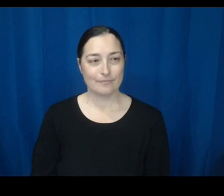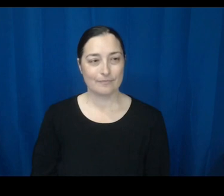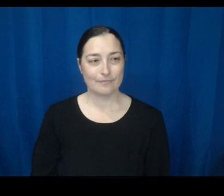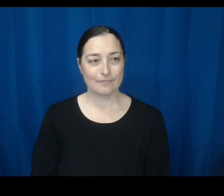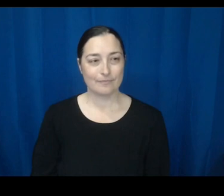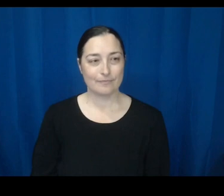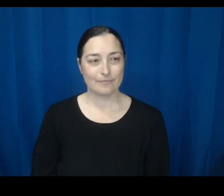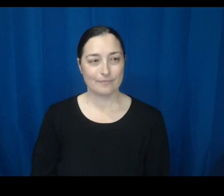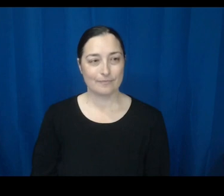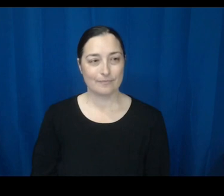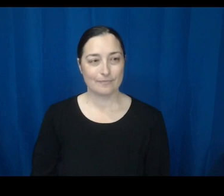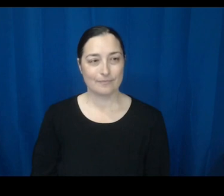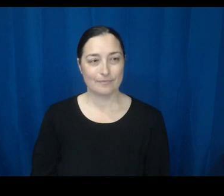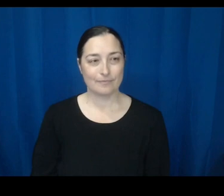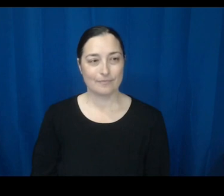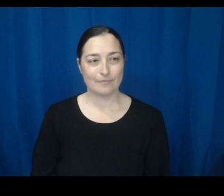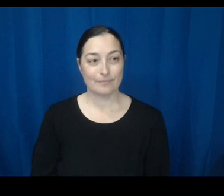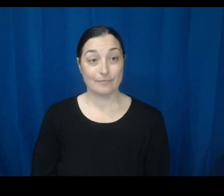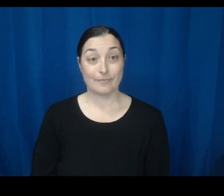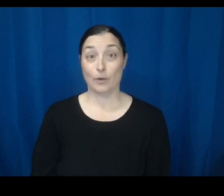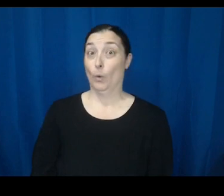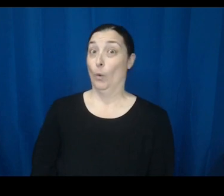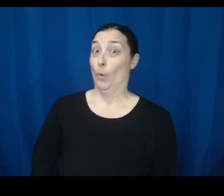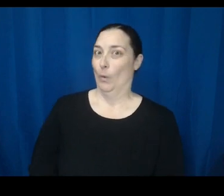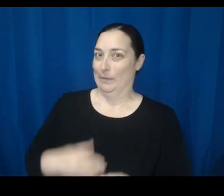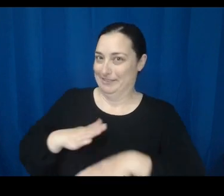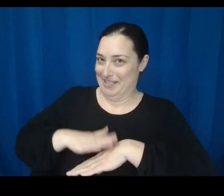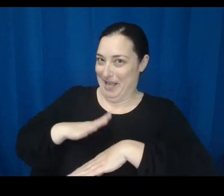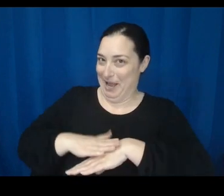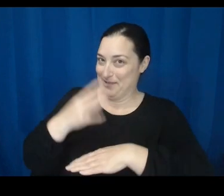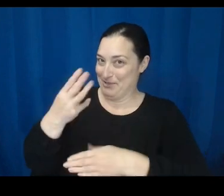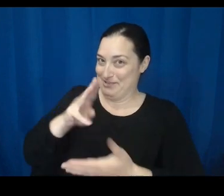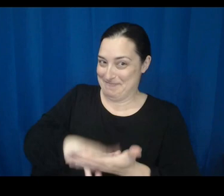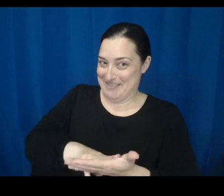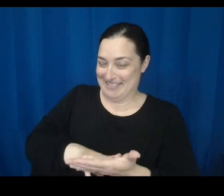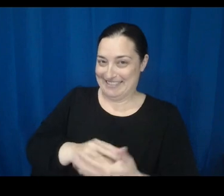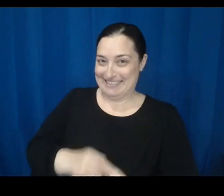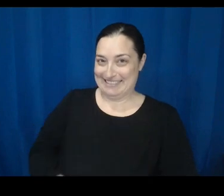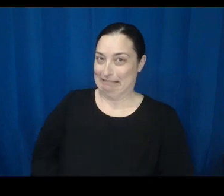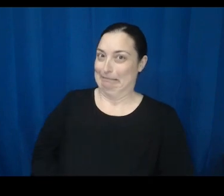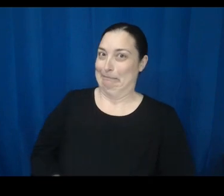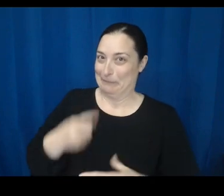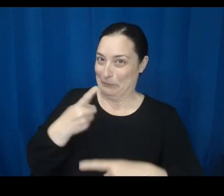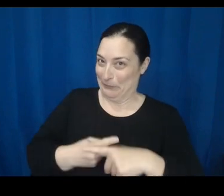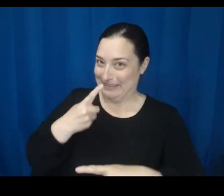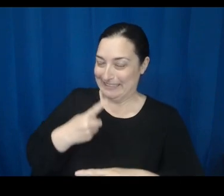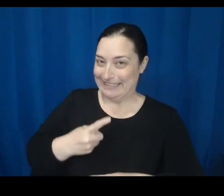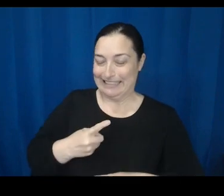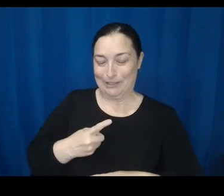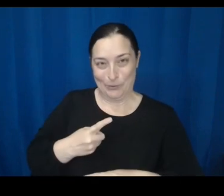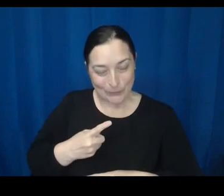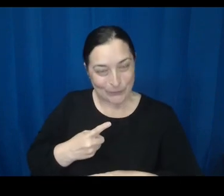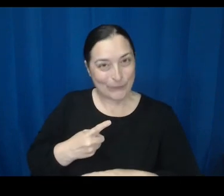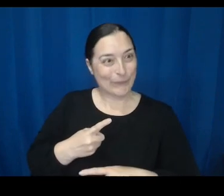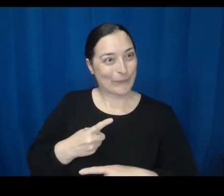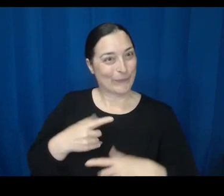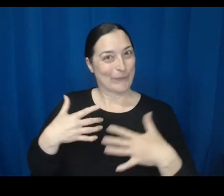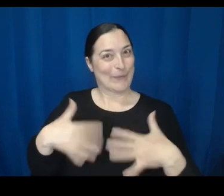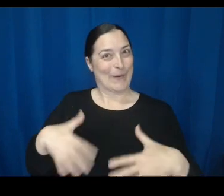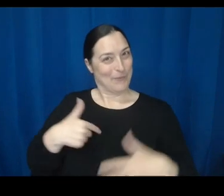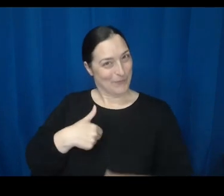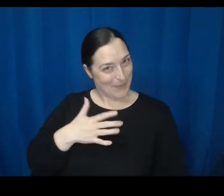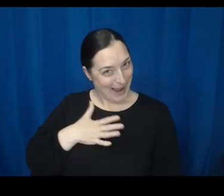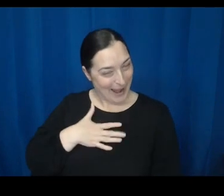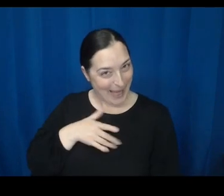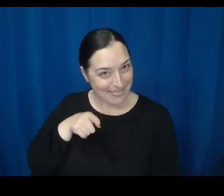All right, that is 3 minutes. It went by pretty quickly. Oh, yes. Wow, that's, yeah, I like this. This is